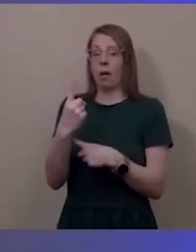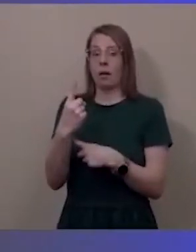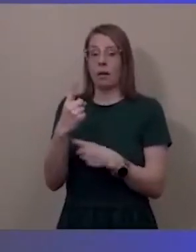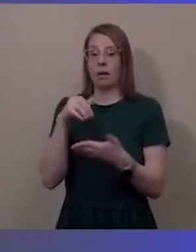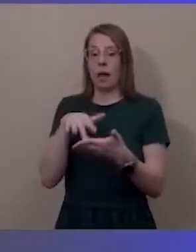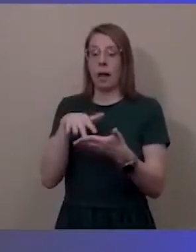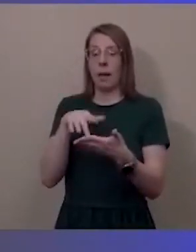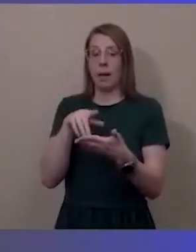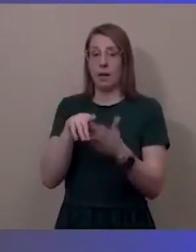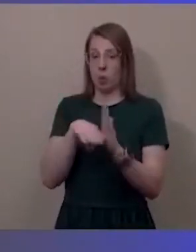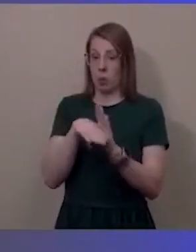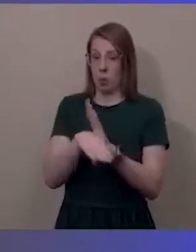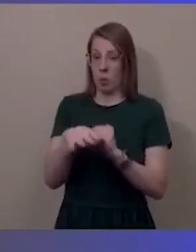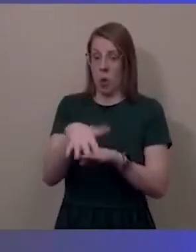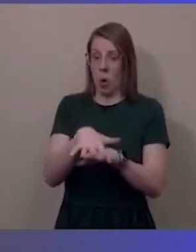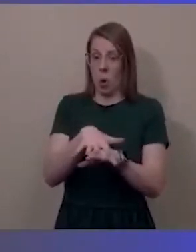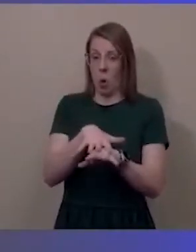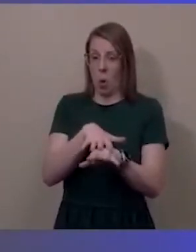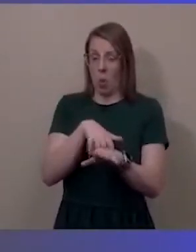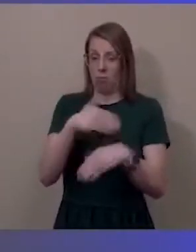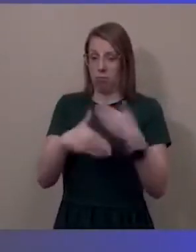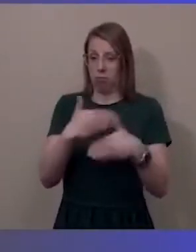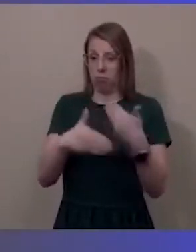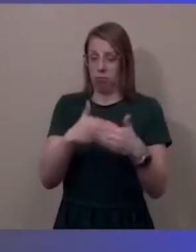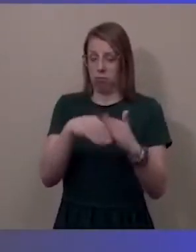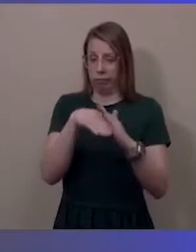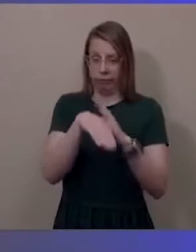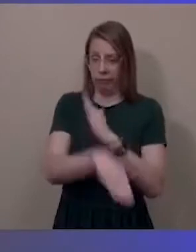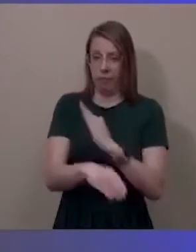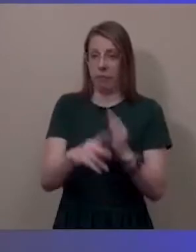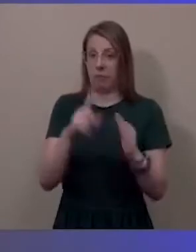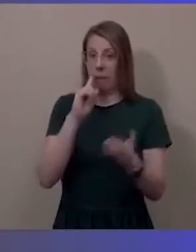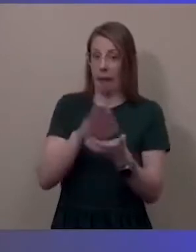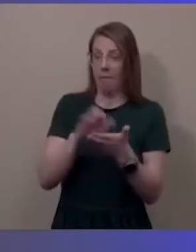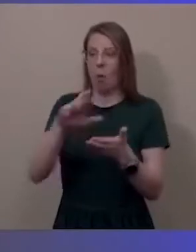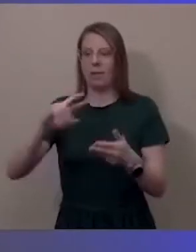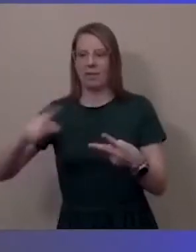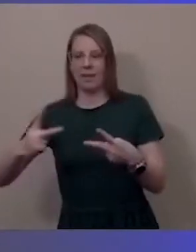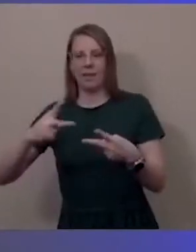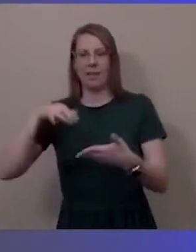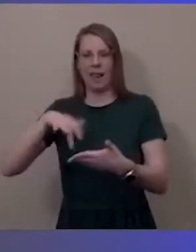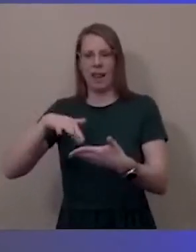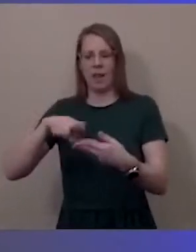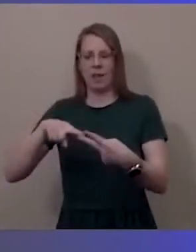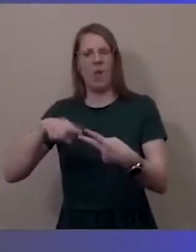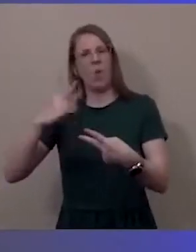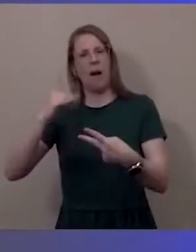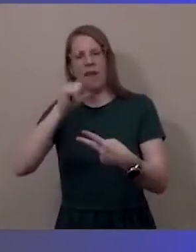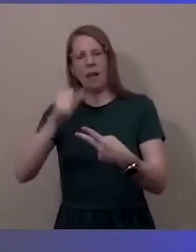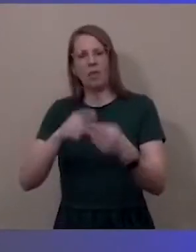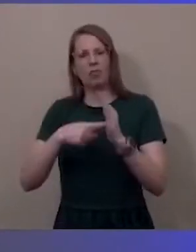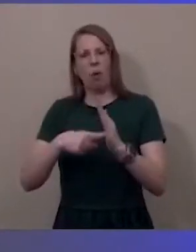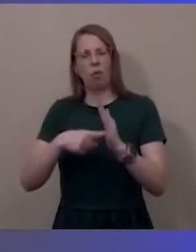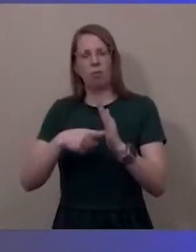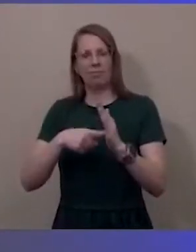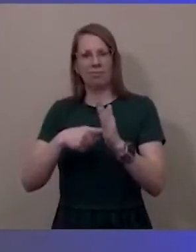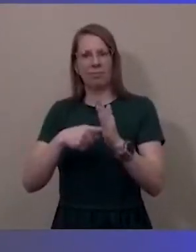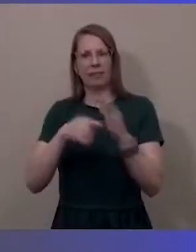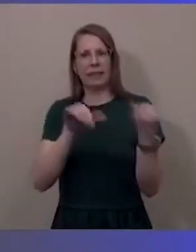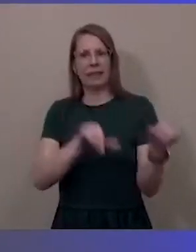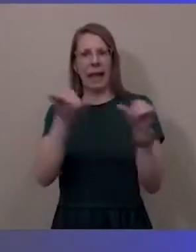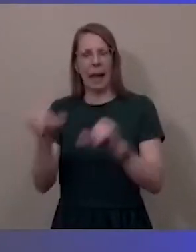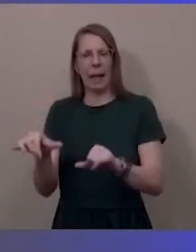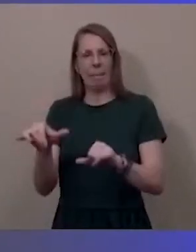we believe that? And do we believe sort of this explanation for the second study, why did it not show the same sort